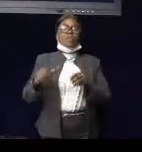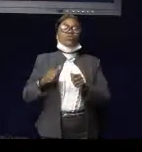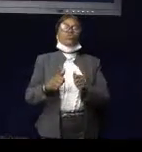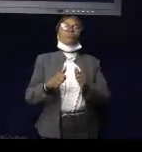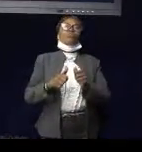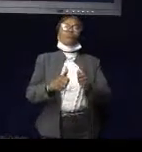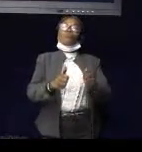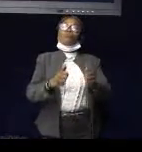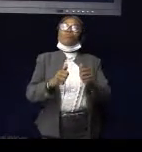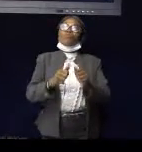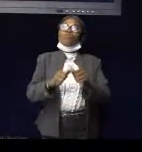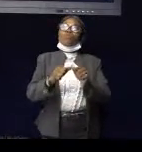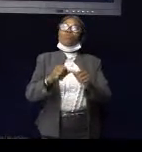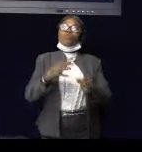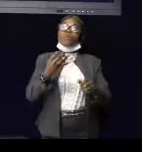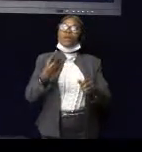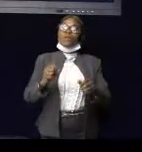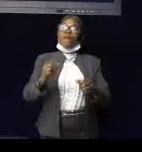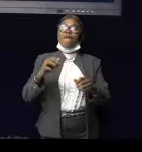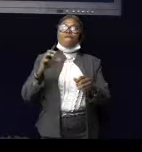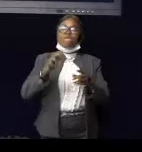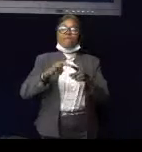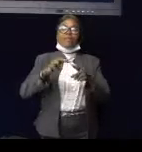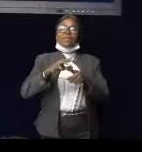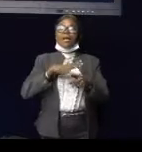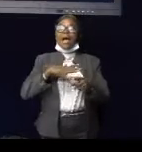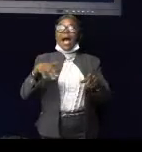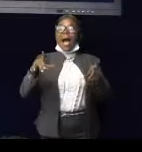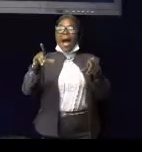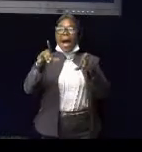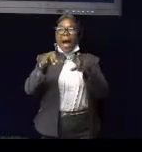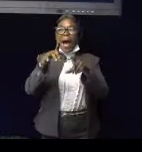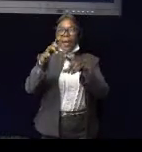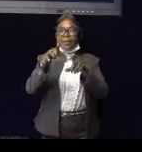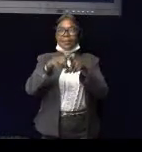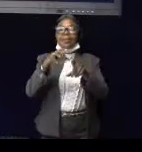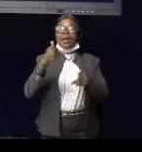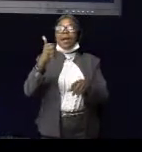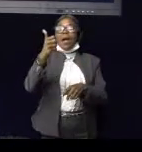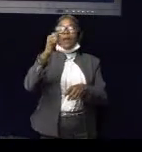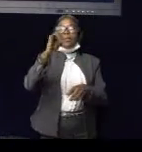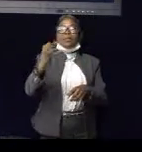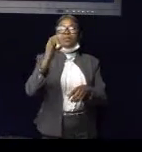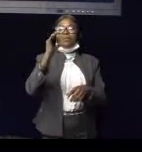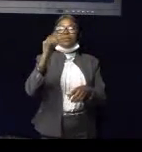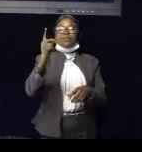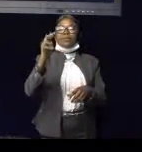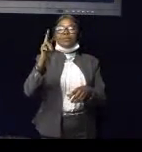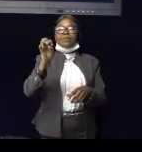on. Verbs as adjectives. Verbs as adjectives.